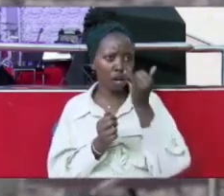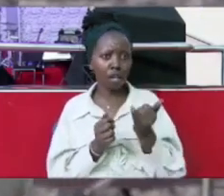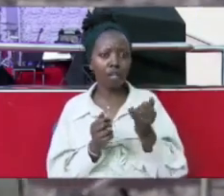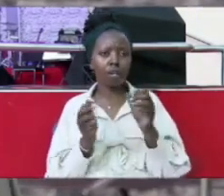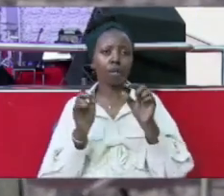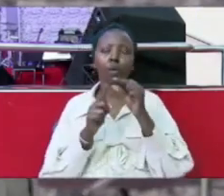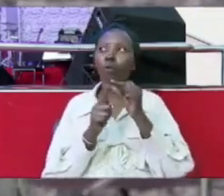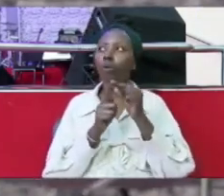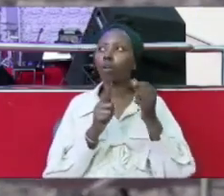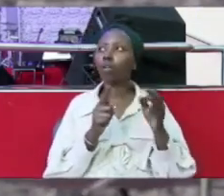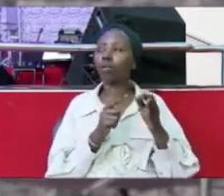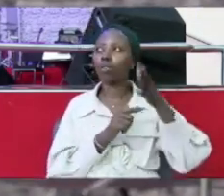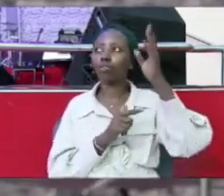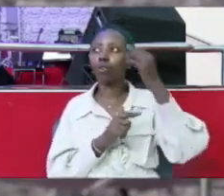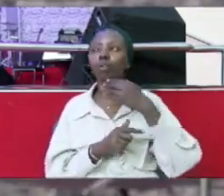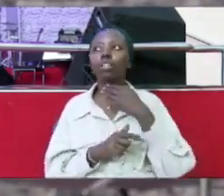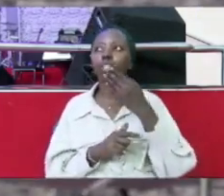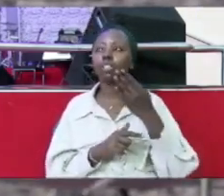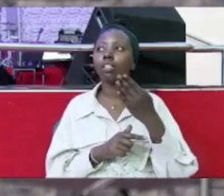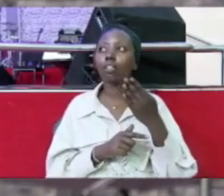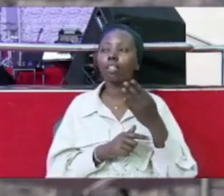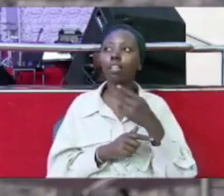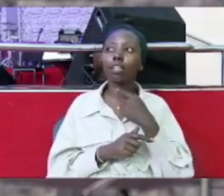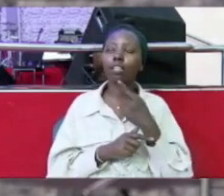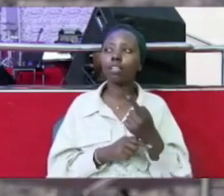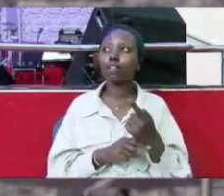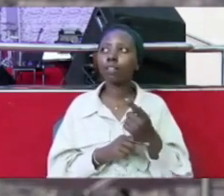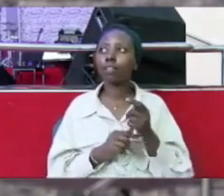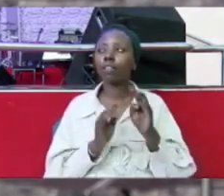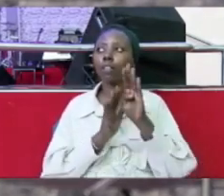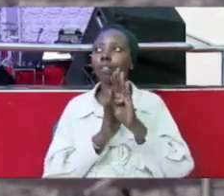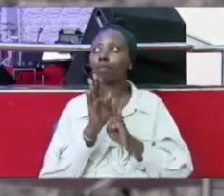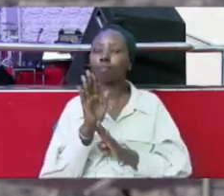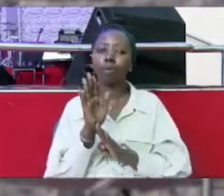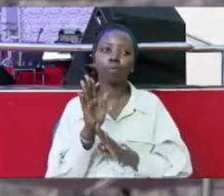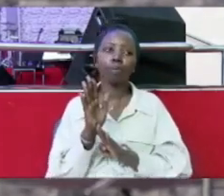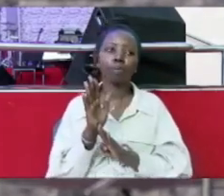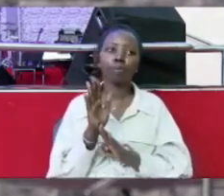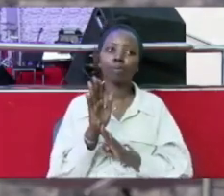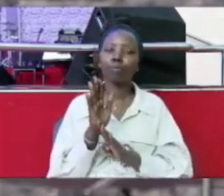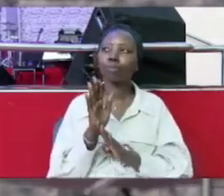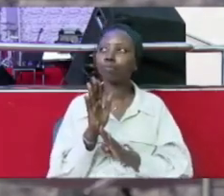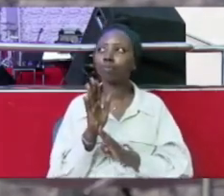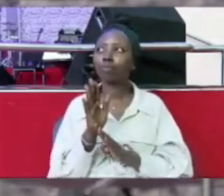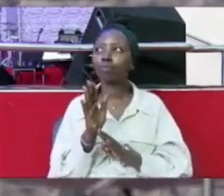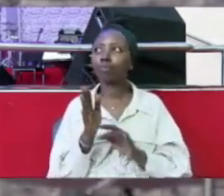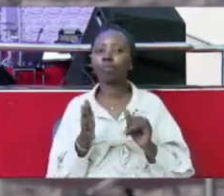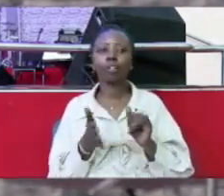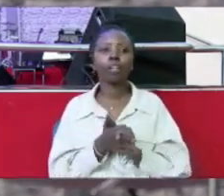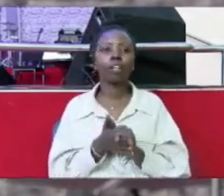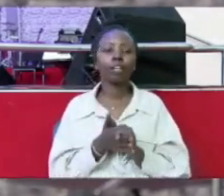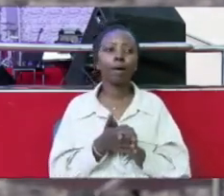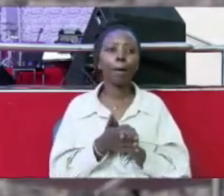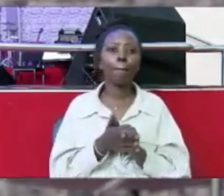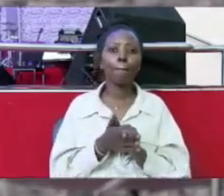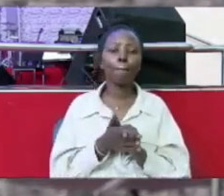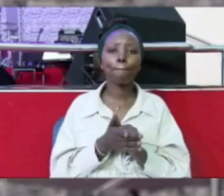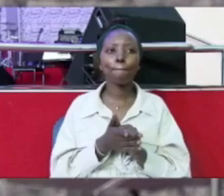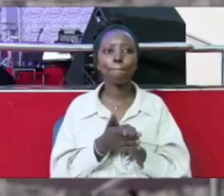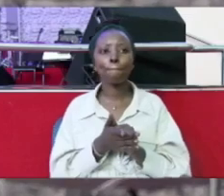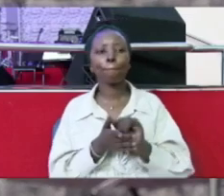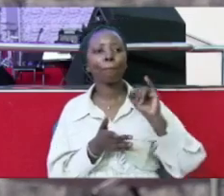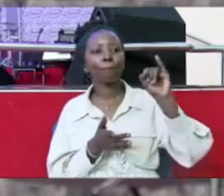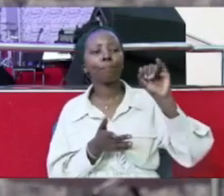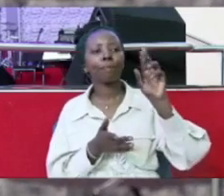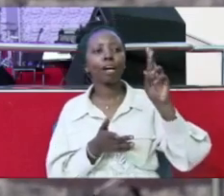Proverbs 27:17 reminds us, kwa sababu Mithali 27:17 inatukumbusha, that iron sharpens iron, ni kwamba chuma hunoa